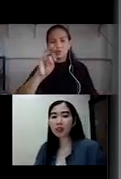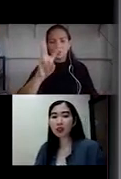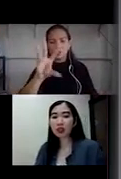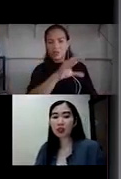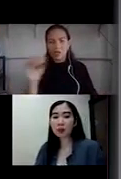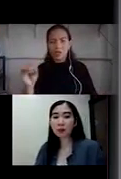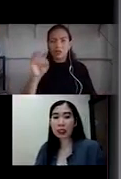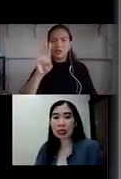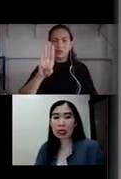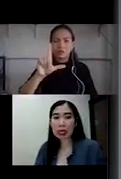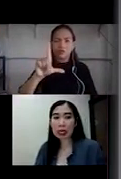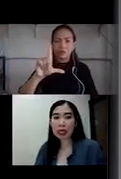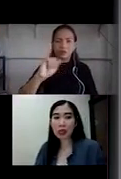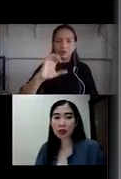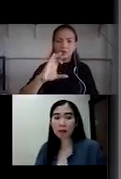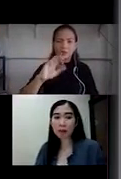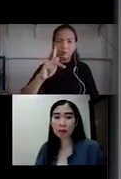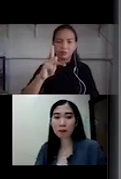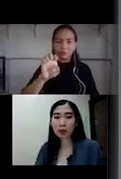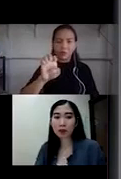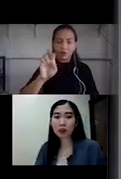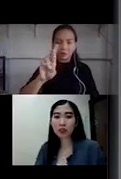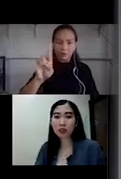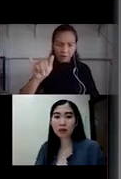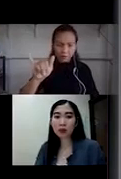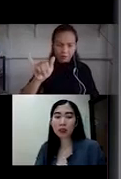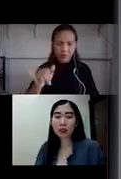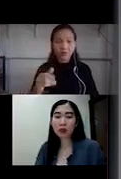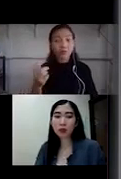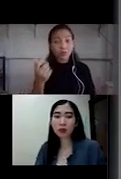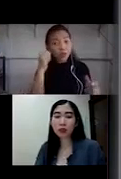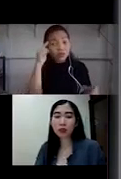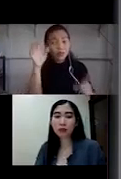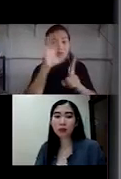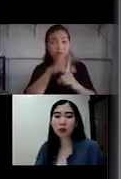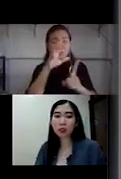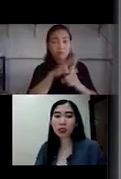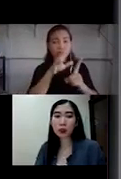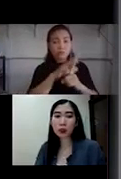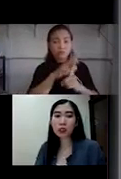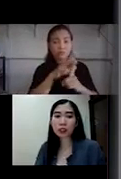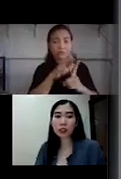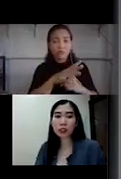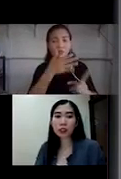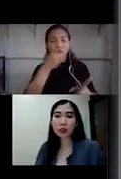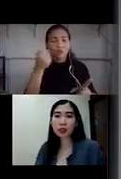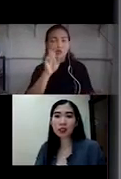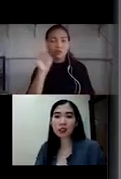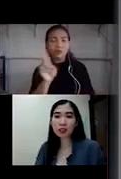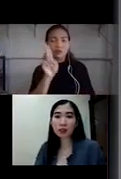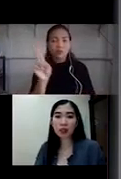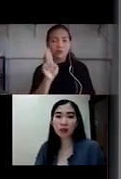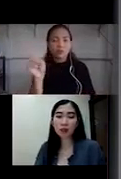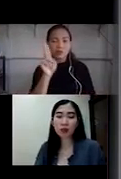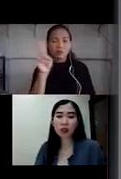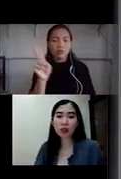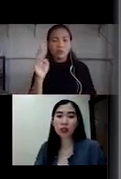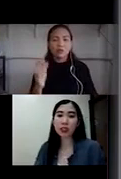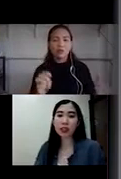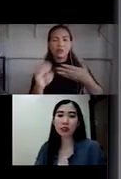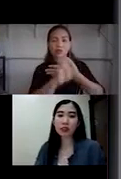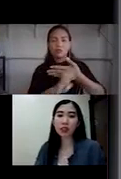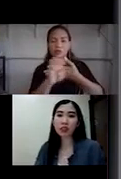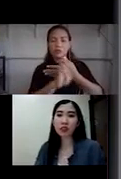think ito na yung pinaka popular and pinaka mostly used email since, di ba, if you are